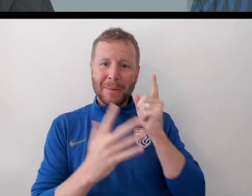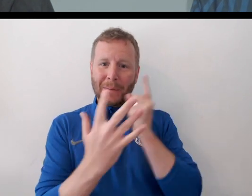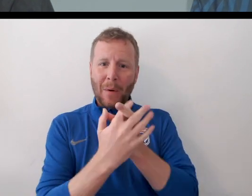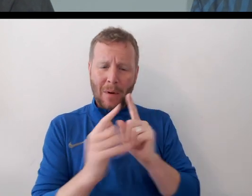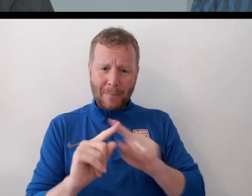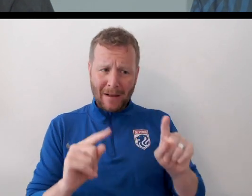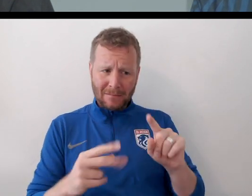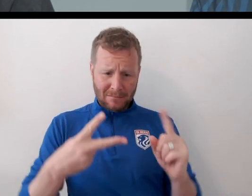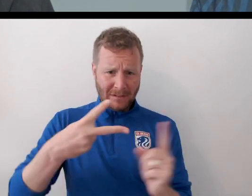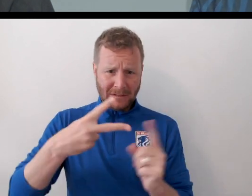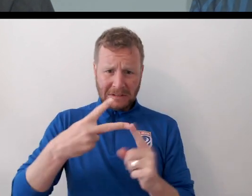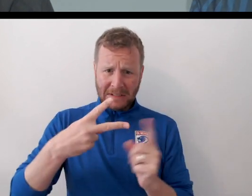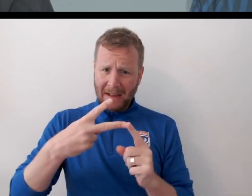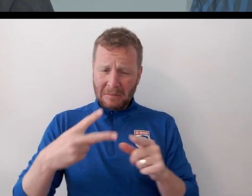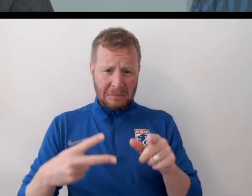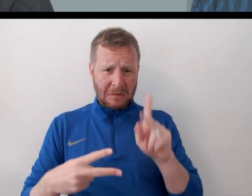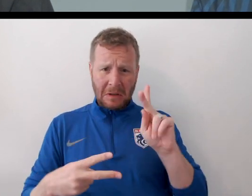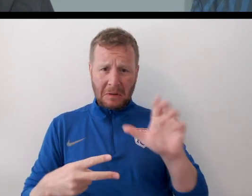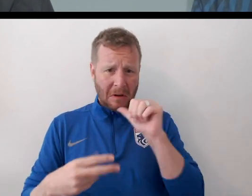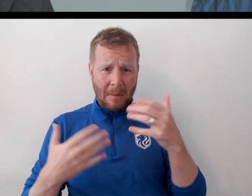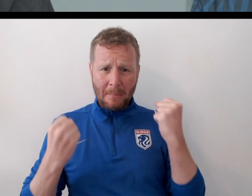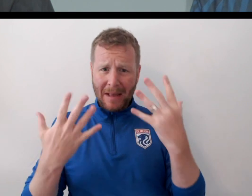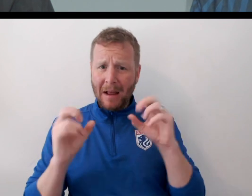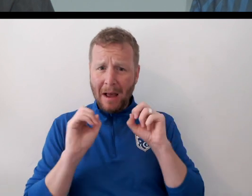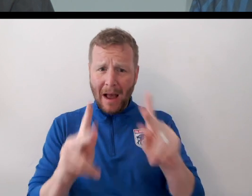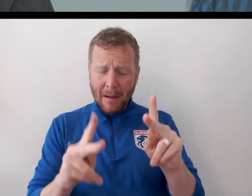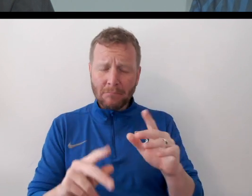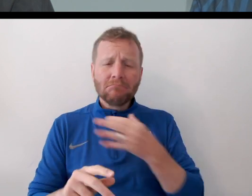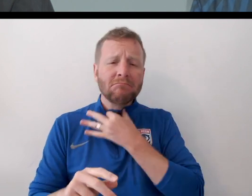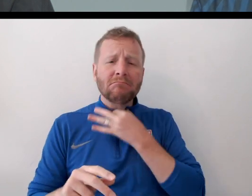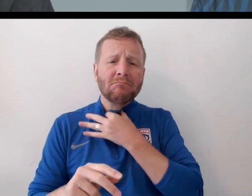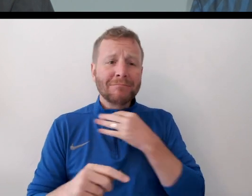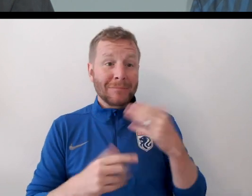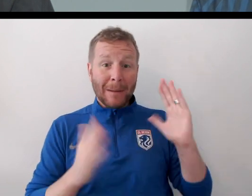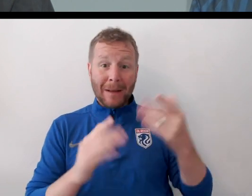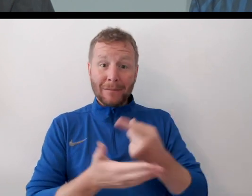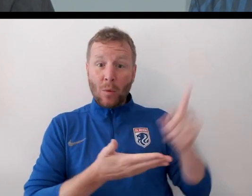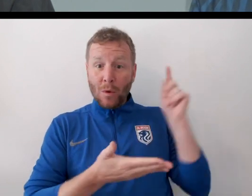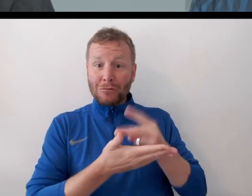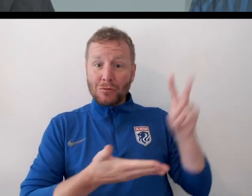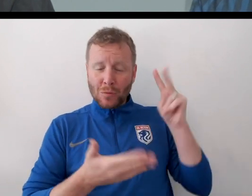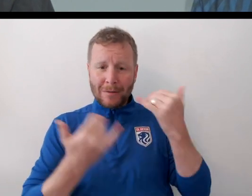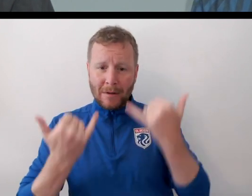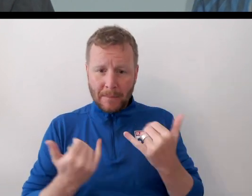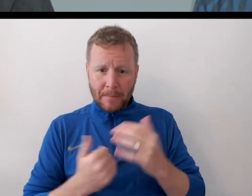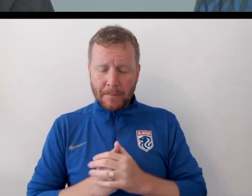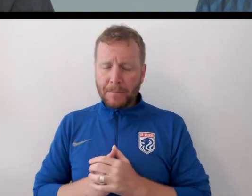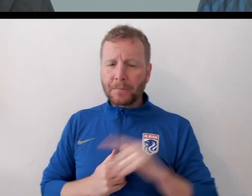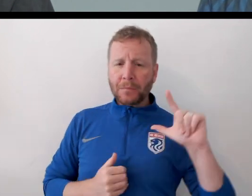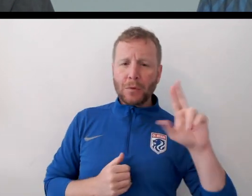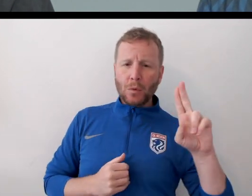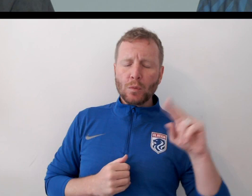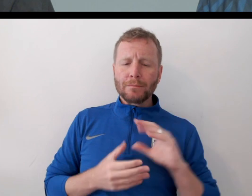like, especially in the second half, they weren't getting a lot of chances. Can you talk about the defensive response from the last couple of weeks? Yeah, I think the